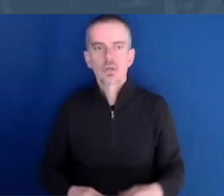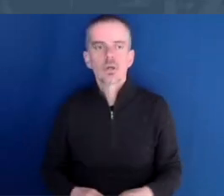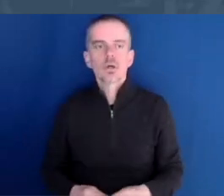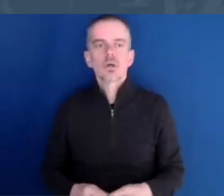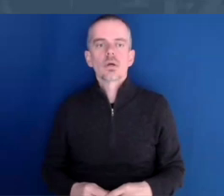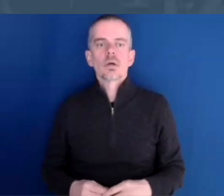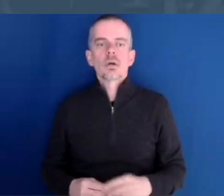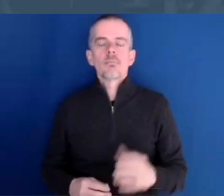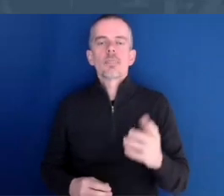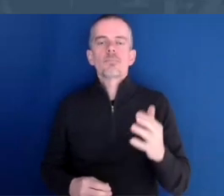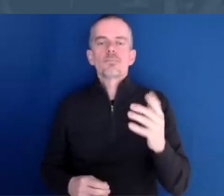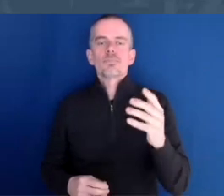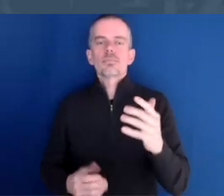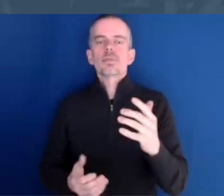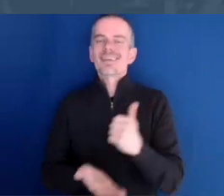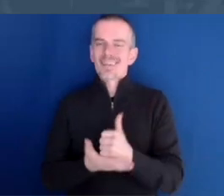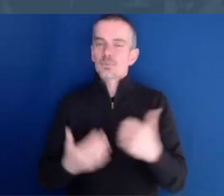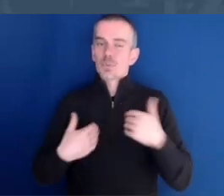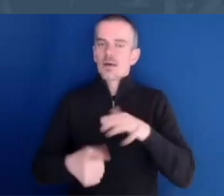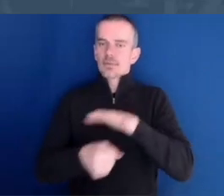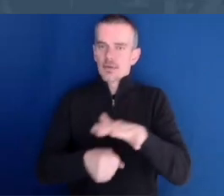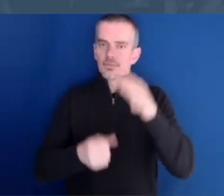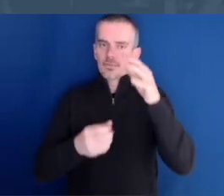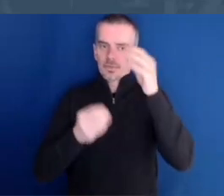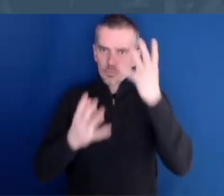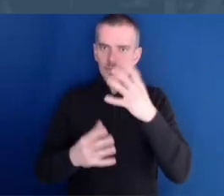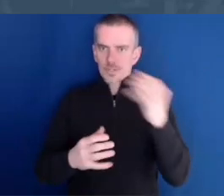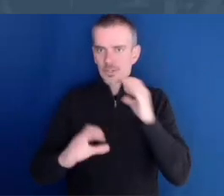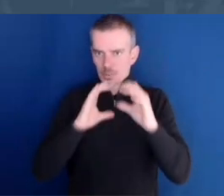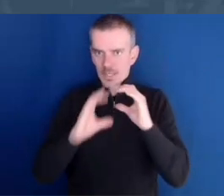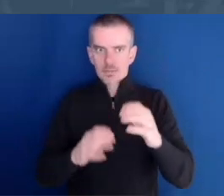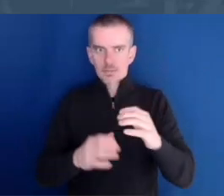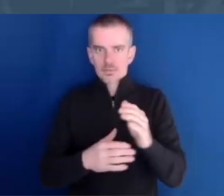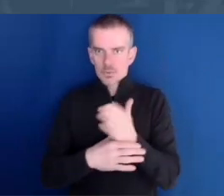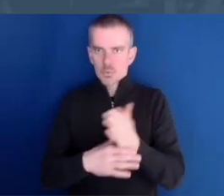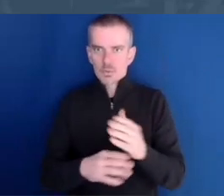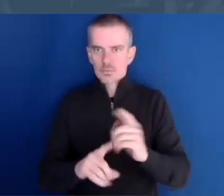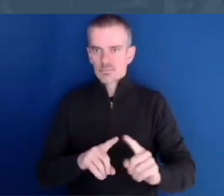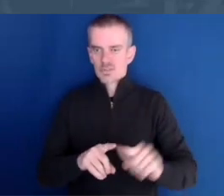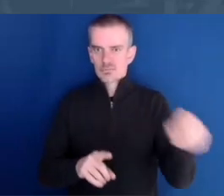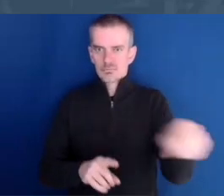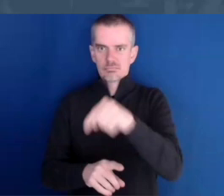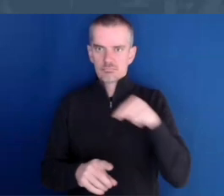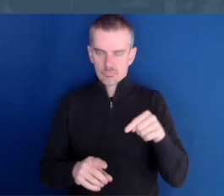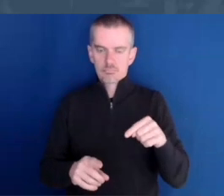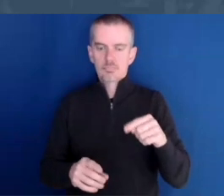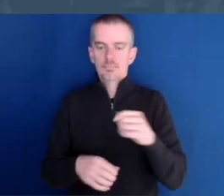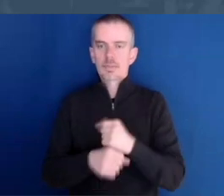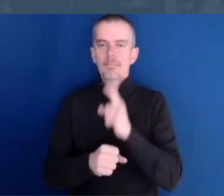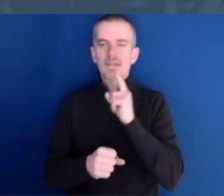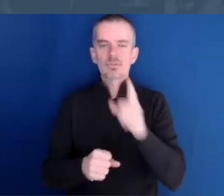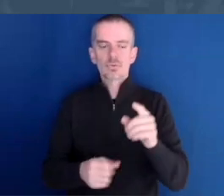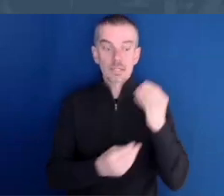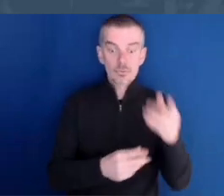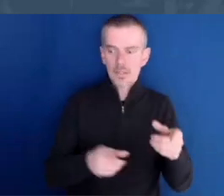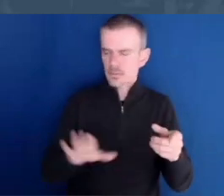helps to have adequate information and communication among these stakeholders to eliminate information asymmetries,